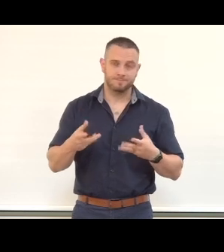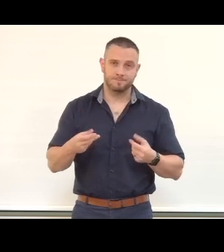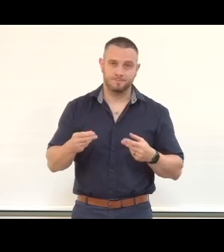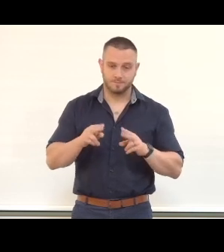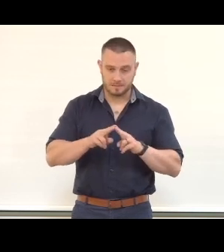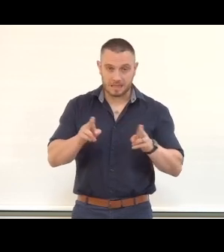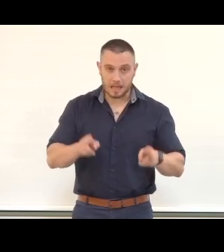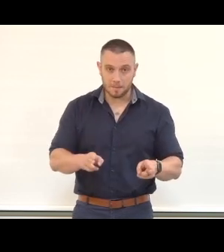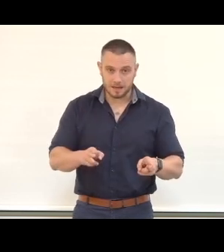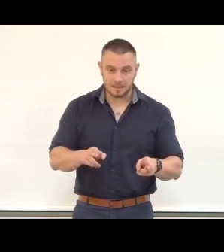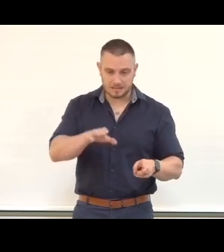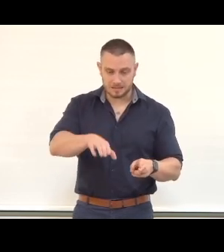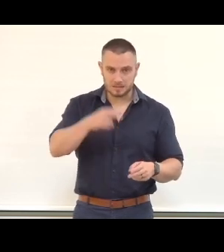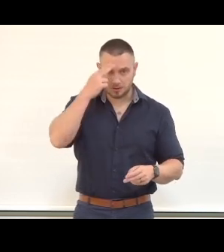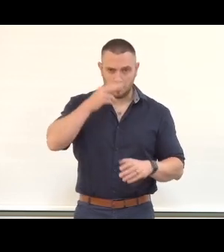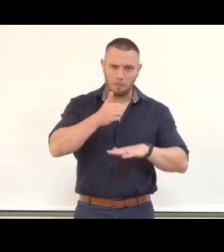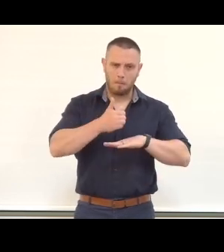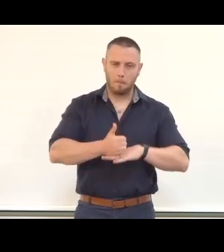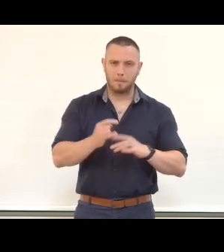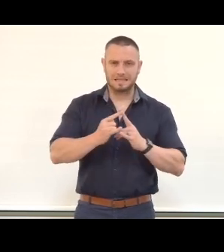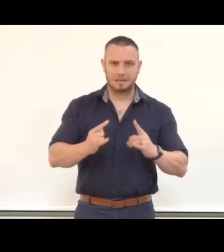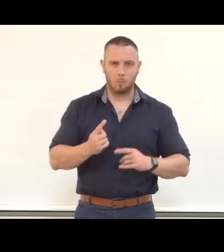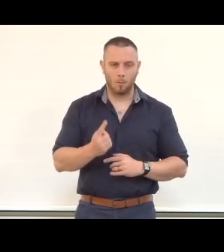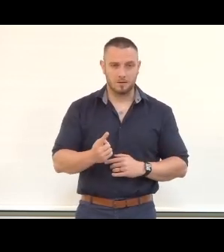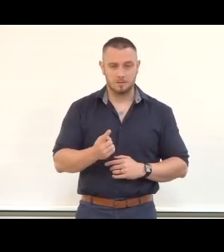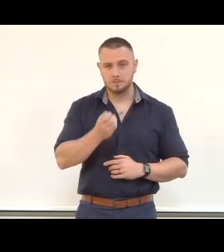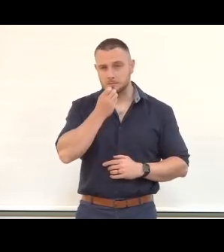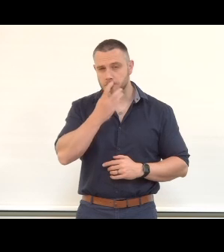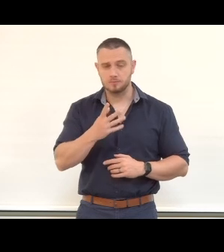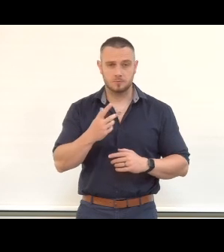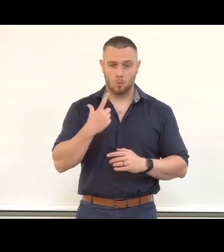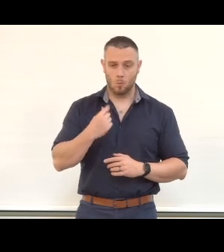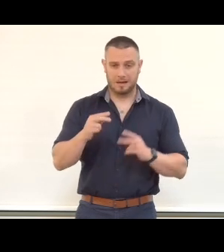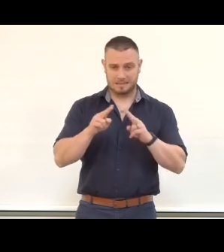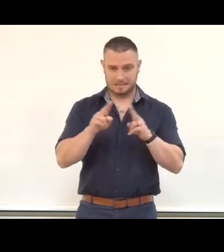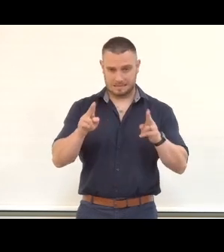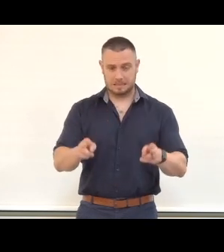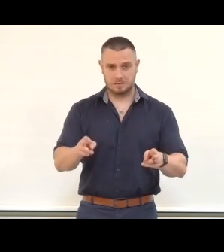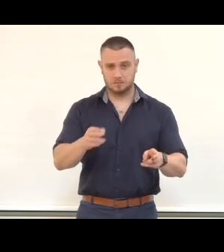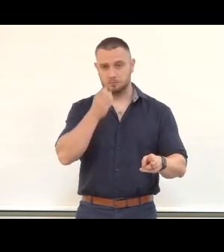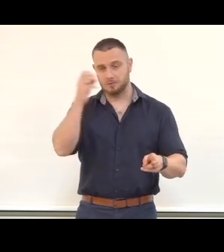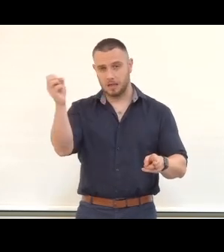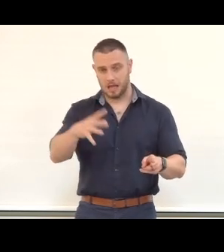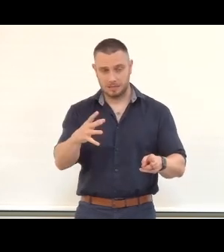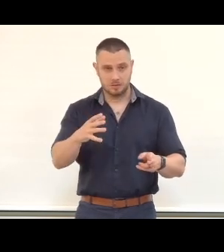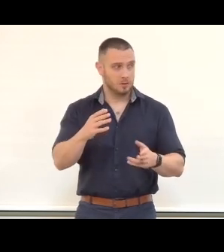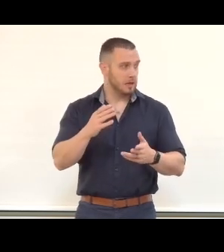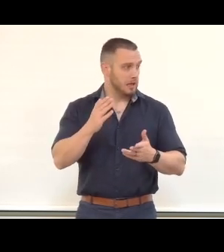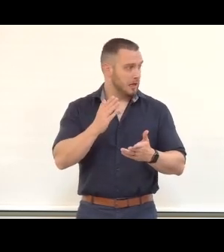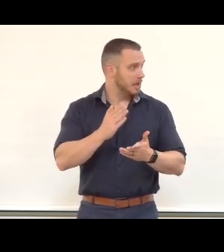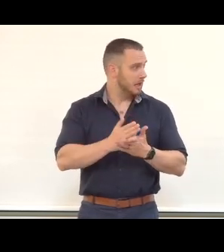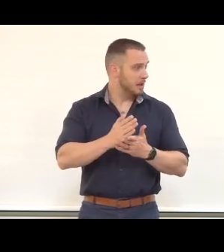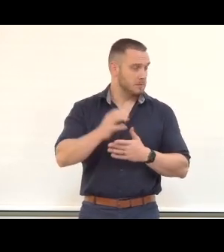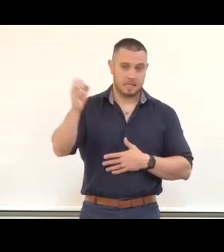the habitat or like the station was called Base Camp 1 or something. It was a beautiful white tent with beautiful lighting. So actually in terms of